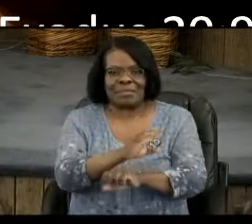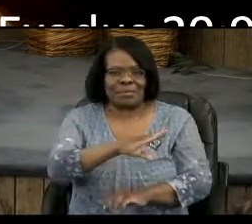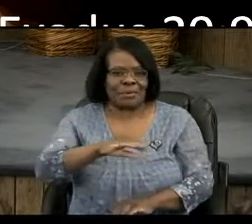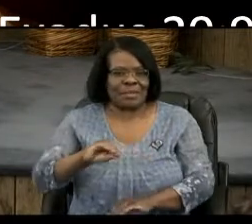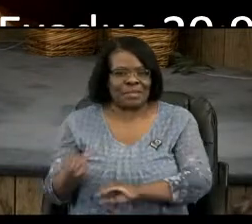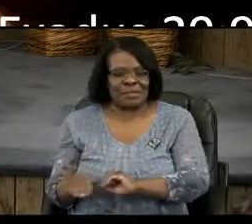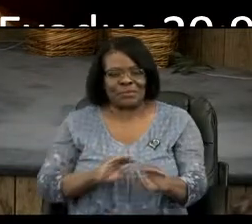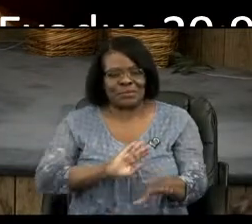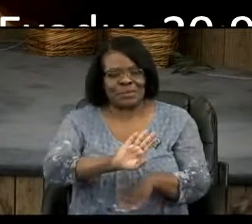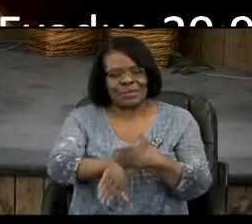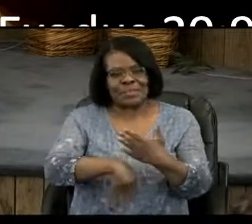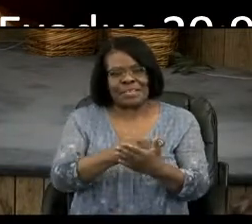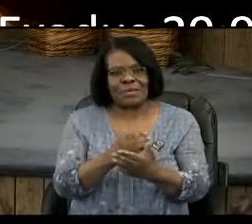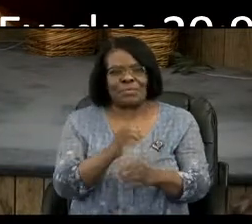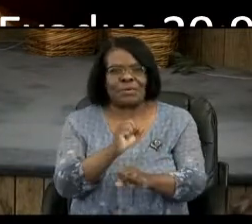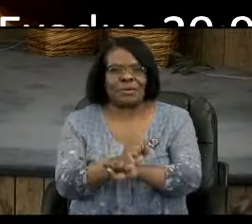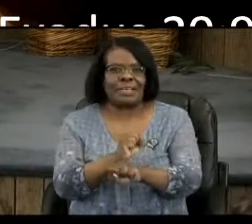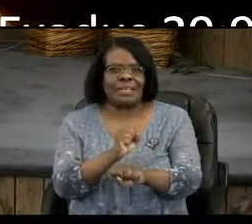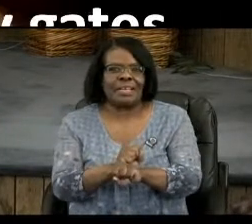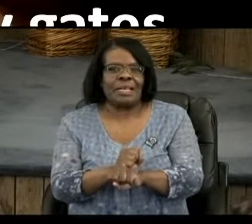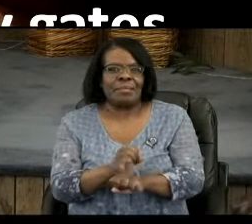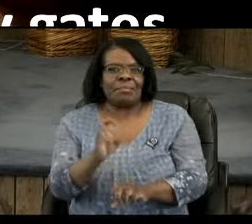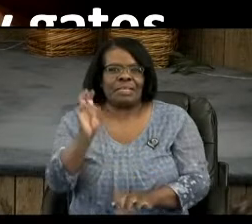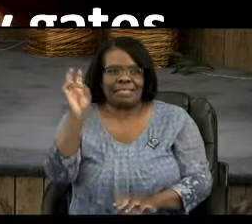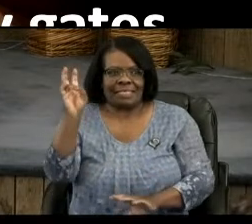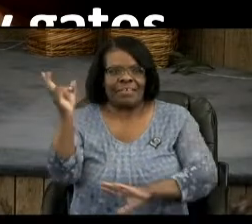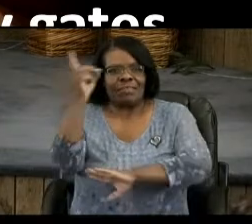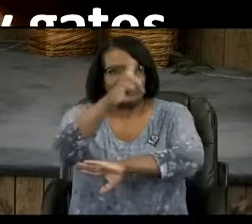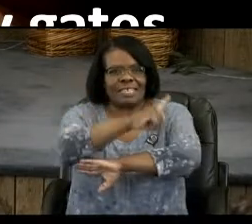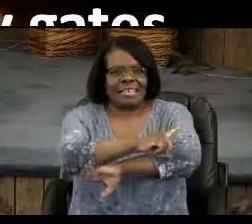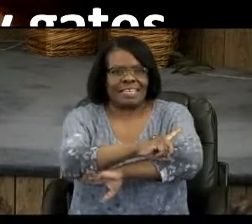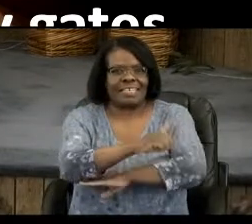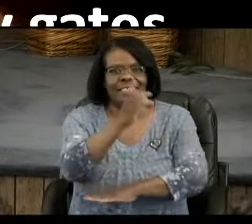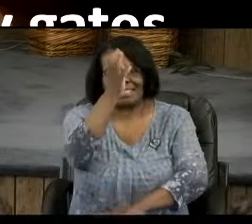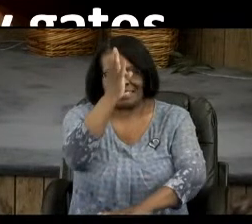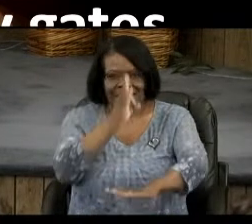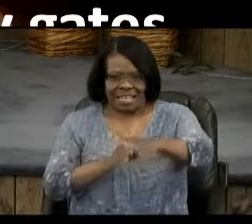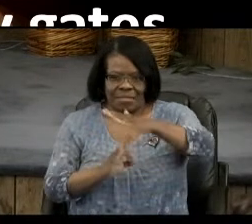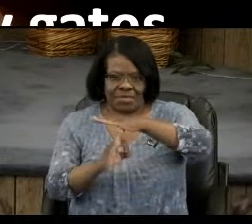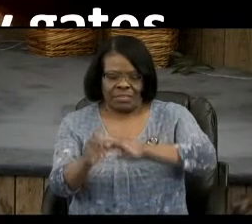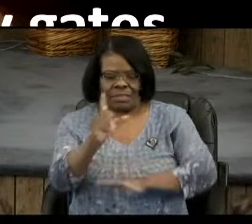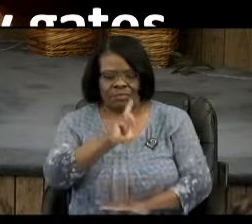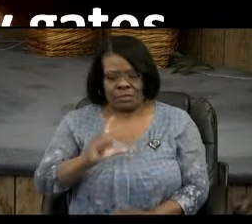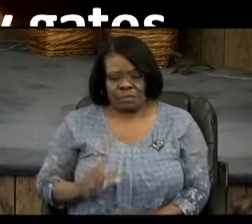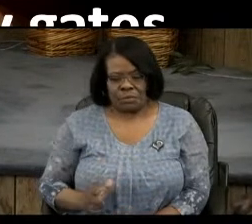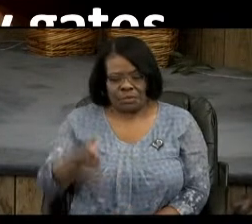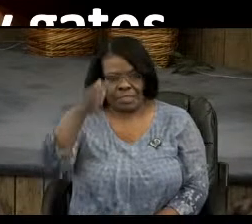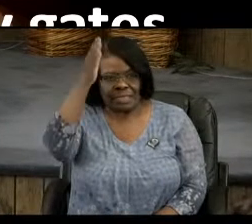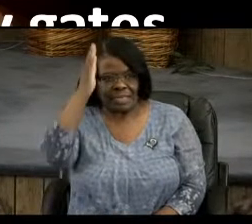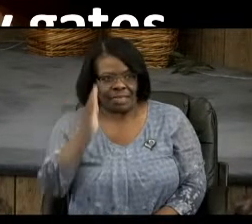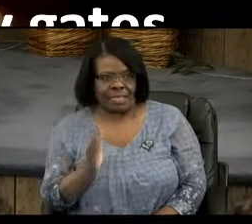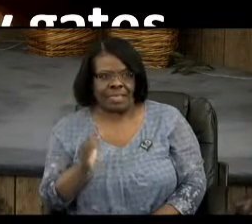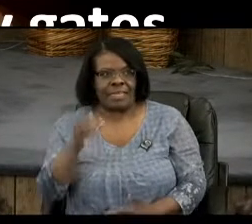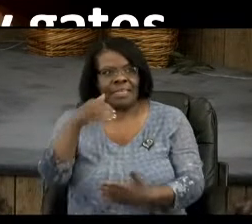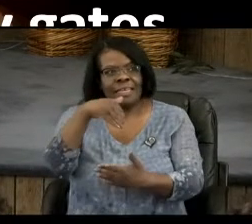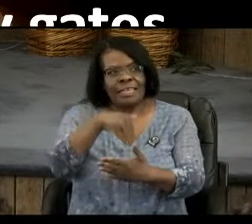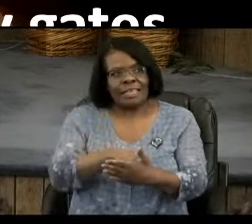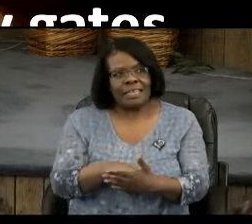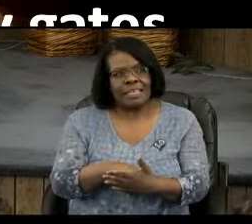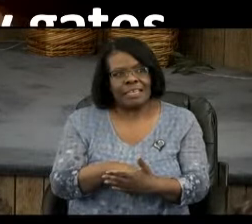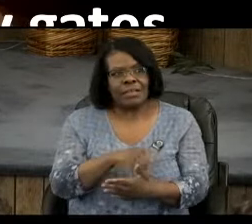thou labor and do all thy work, but the seventh day is the Sabbath of the Lord thy